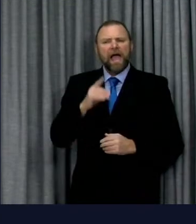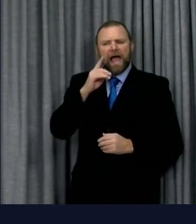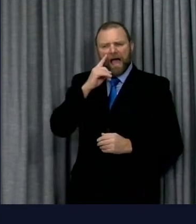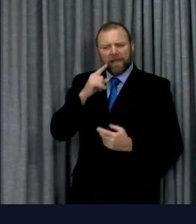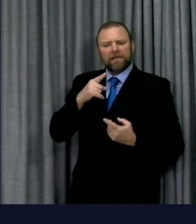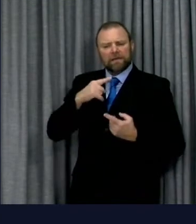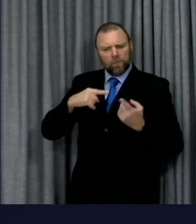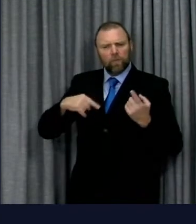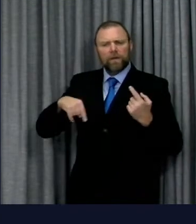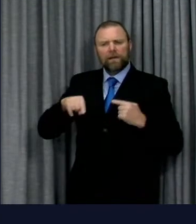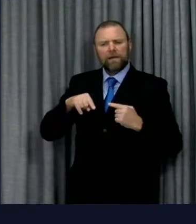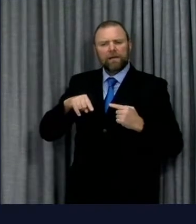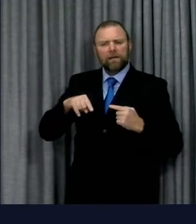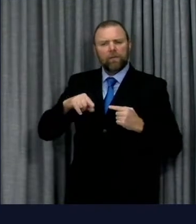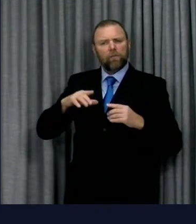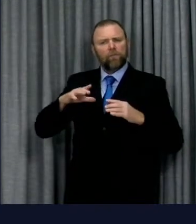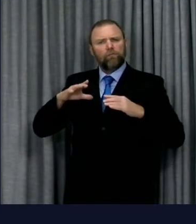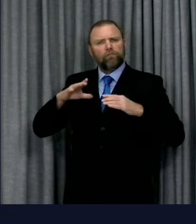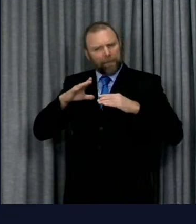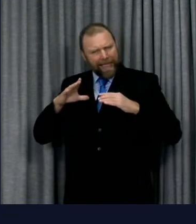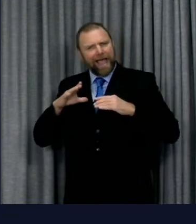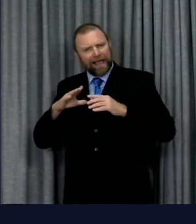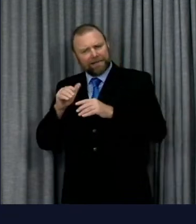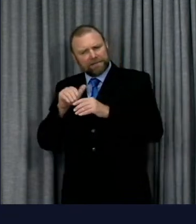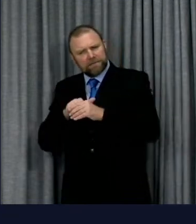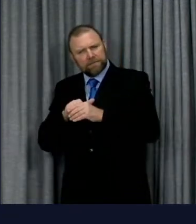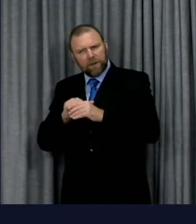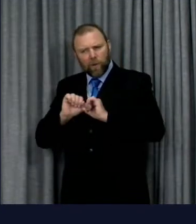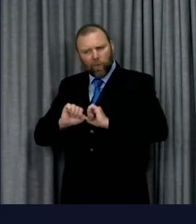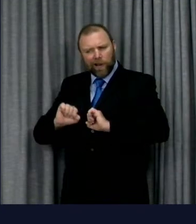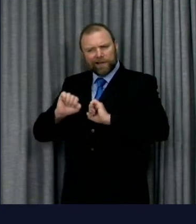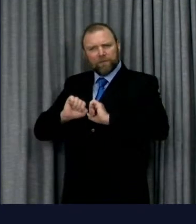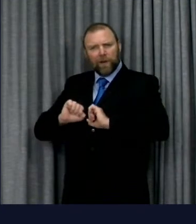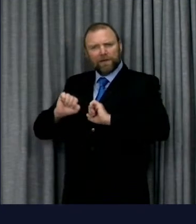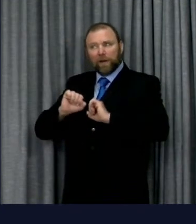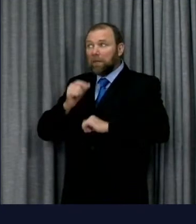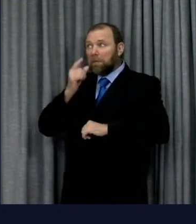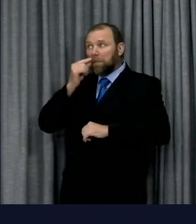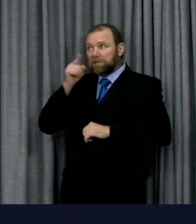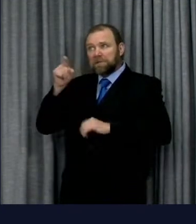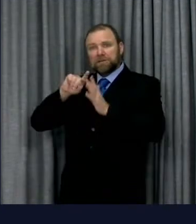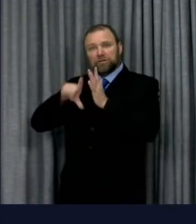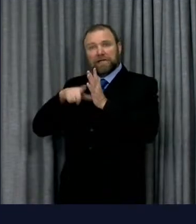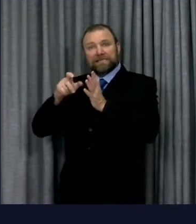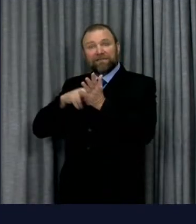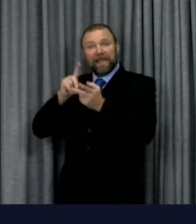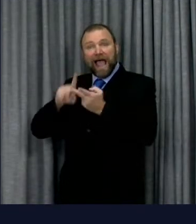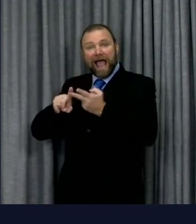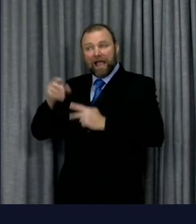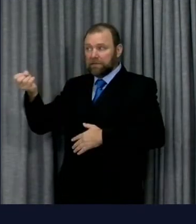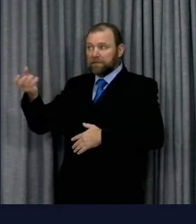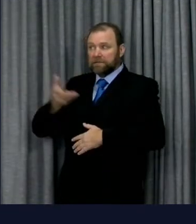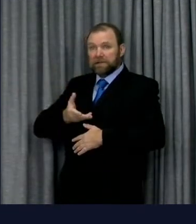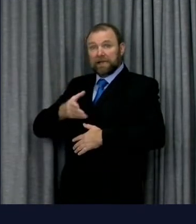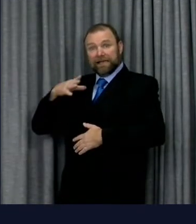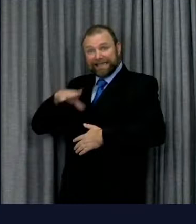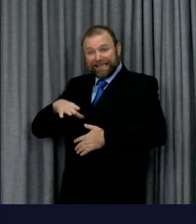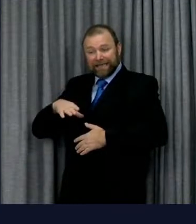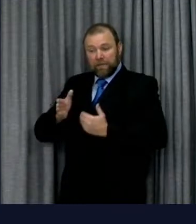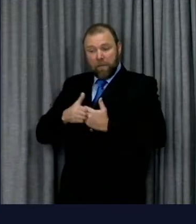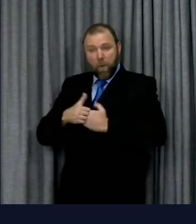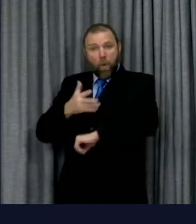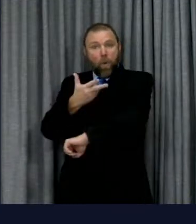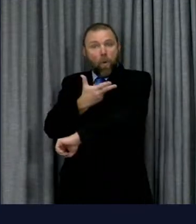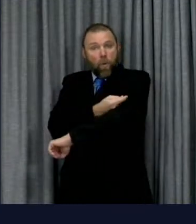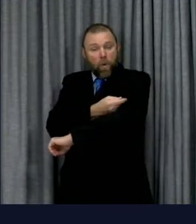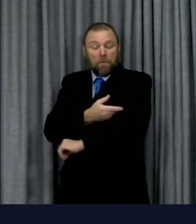the Welsh Government, in case we have advice later this year, that a further booster programme is necessary. So